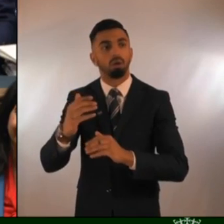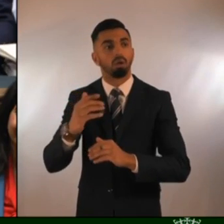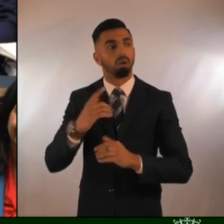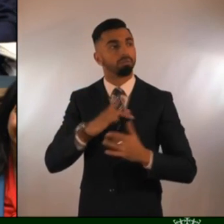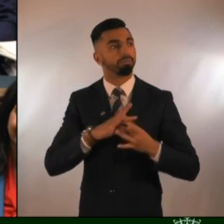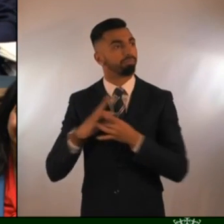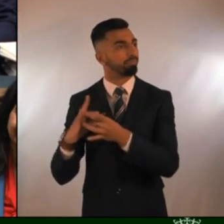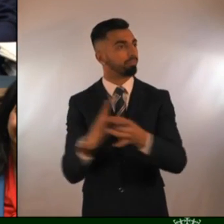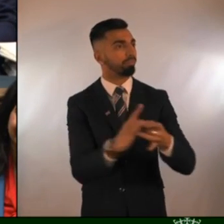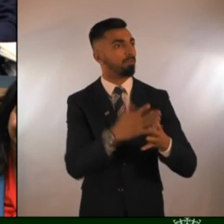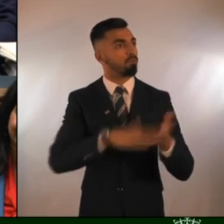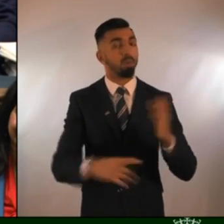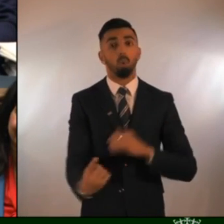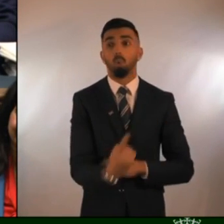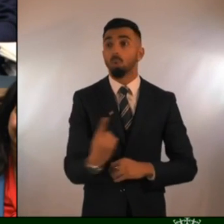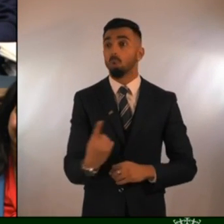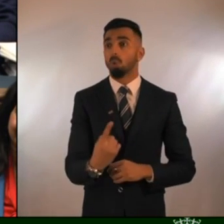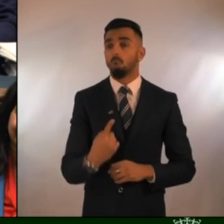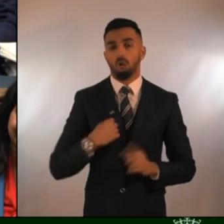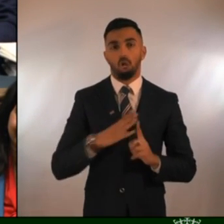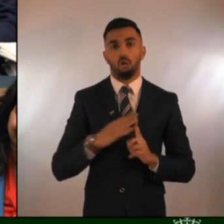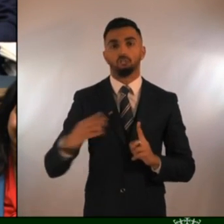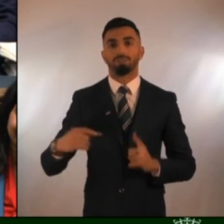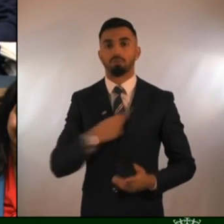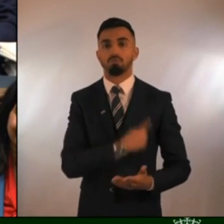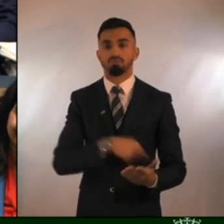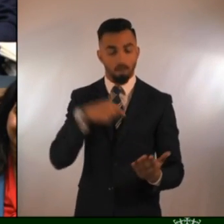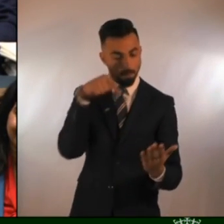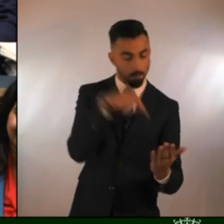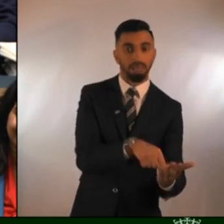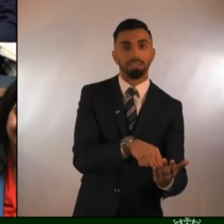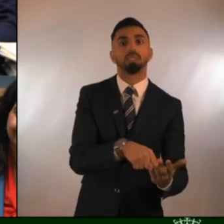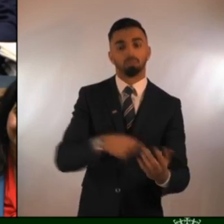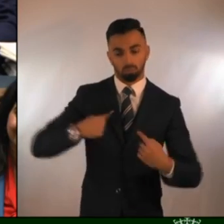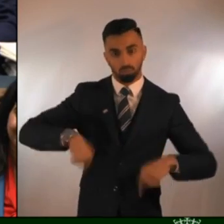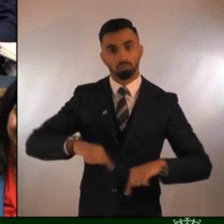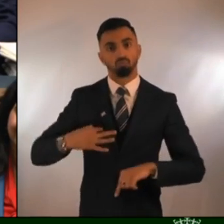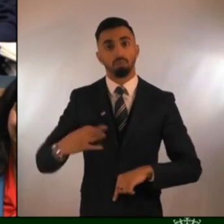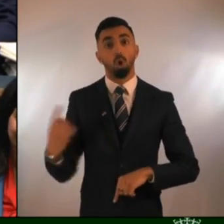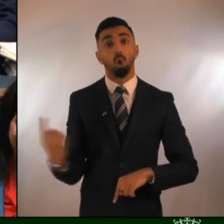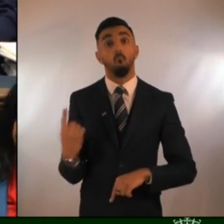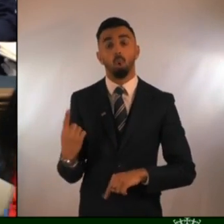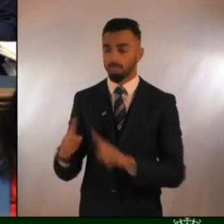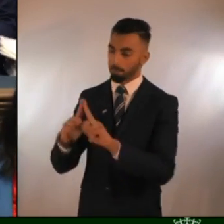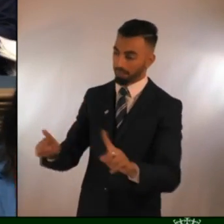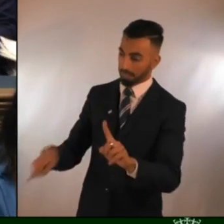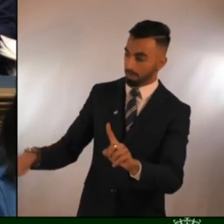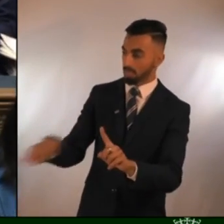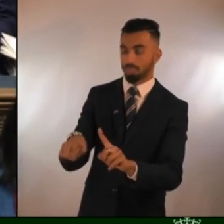A budget that delivers on our promises, a people's budget from a people's government, and I commend it to this